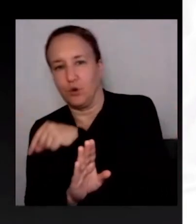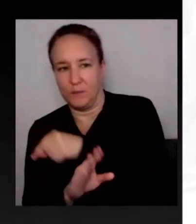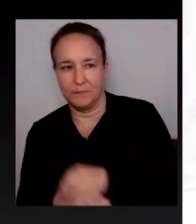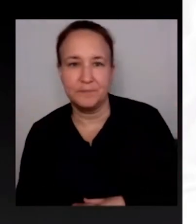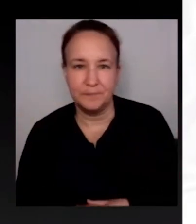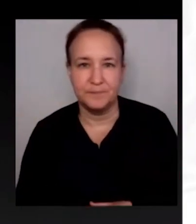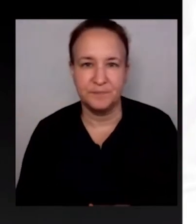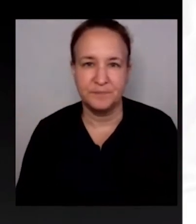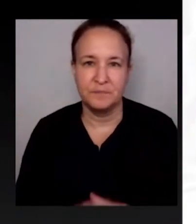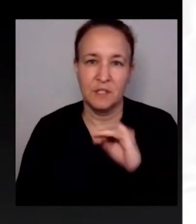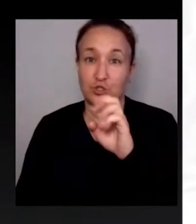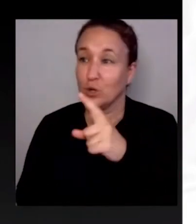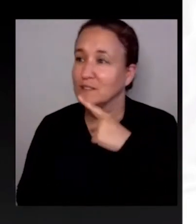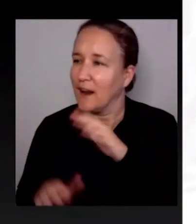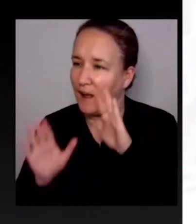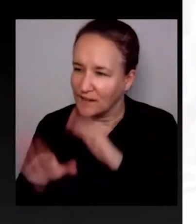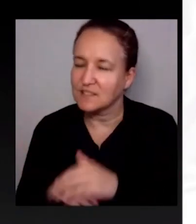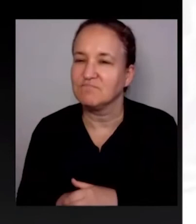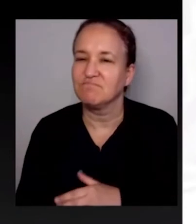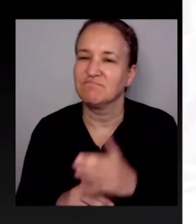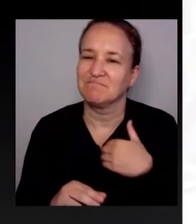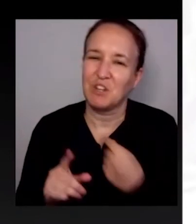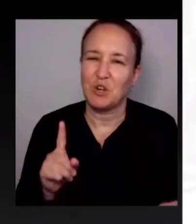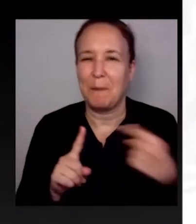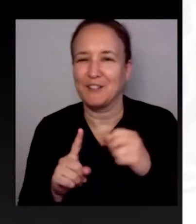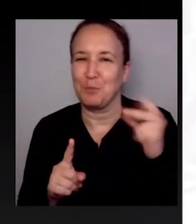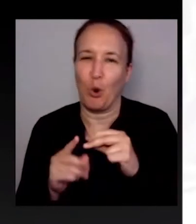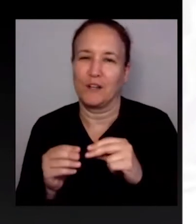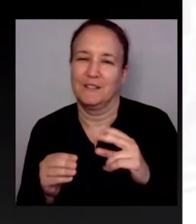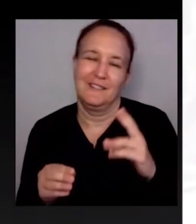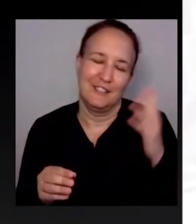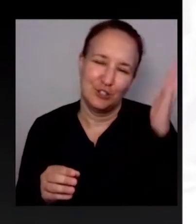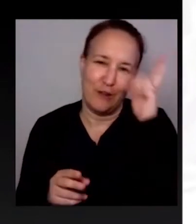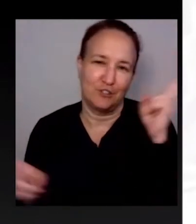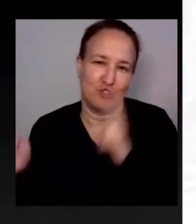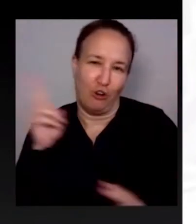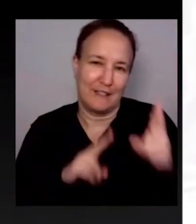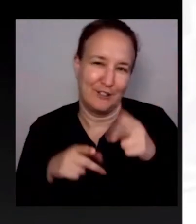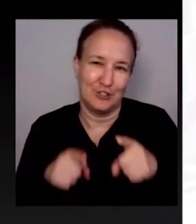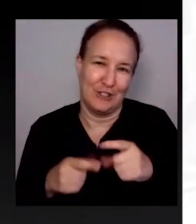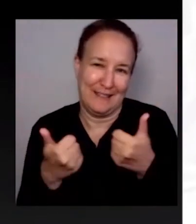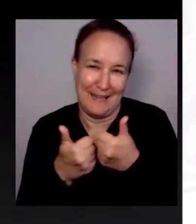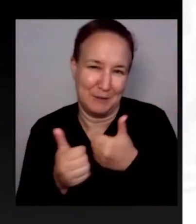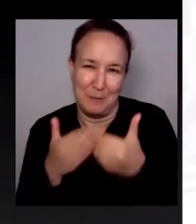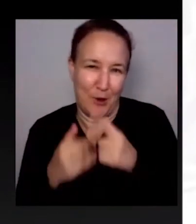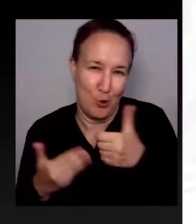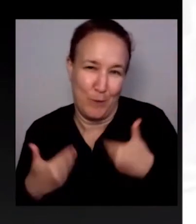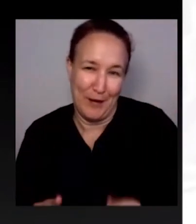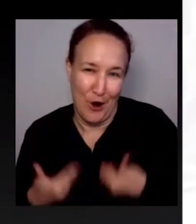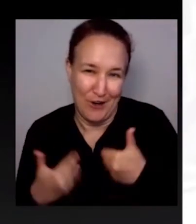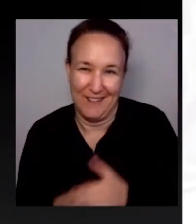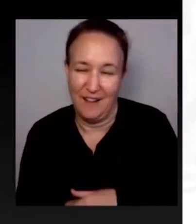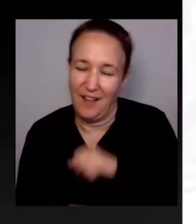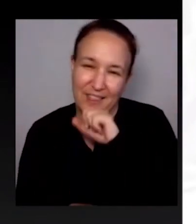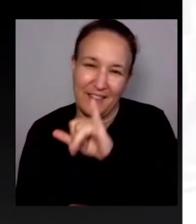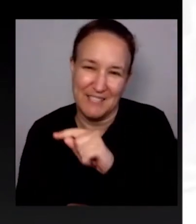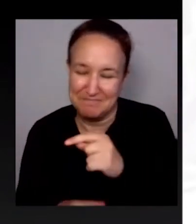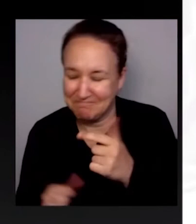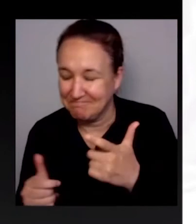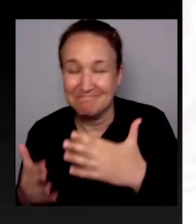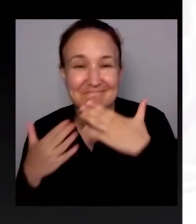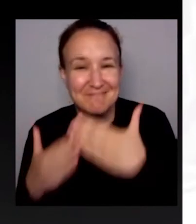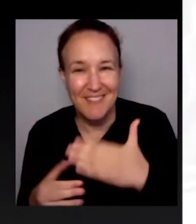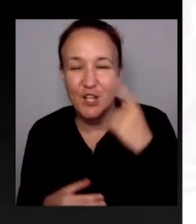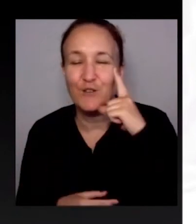Excellent. Then we can get back to more trash talking while we play video games, right? No matter who we are. I love it. So again, thank you